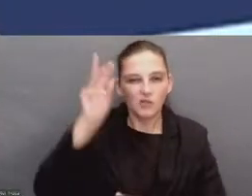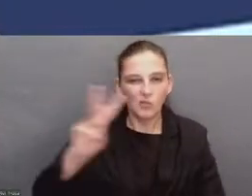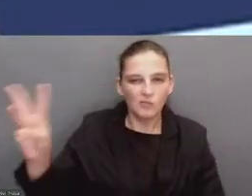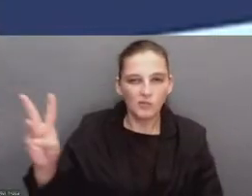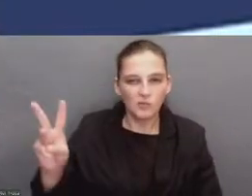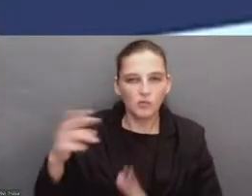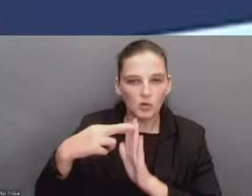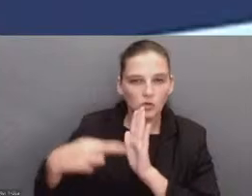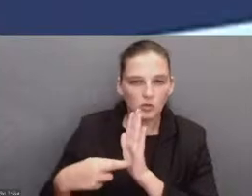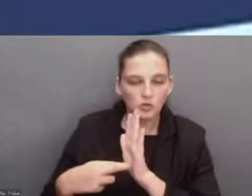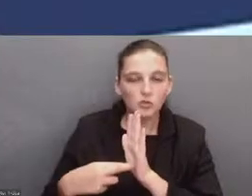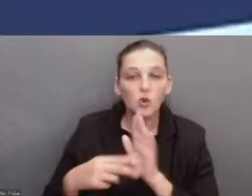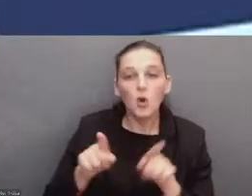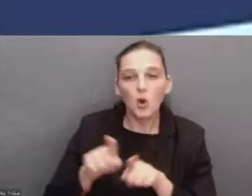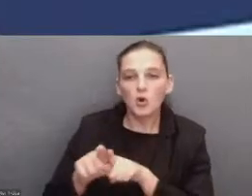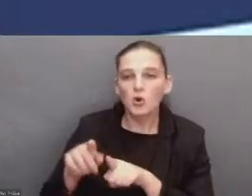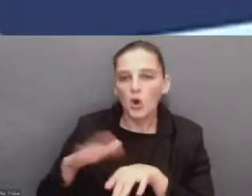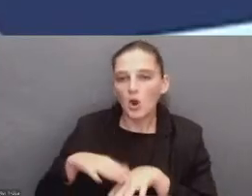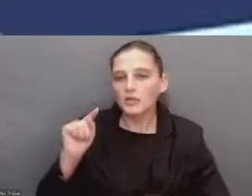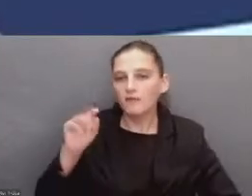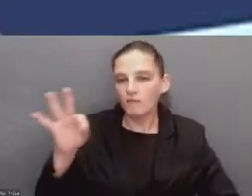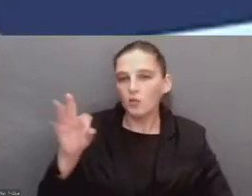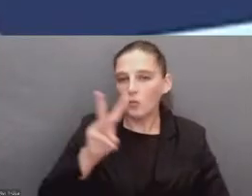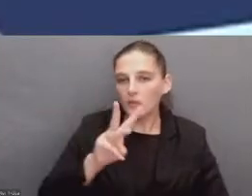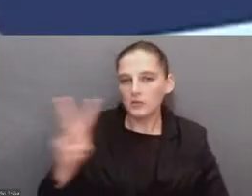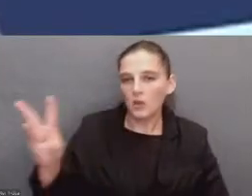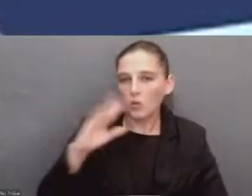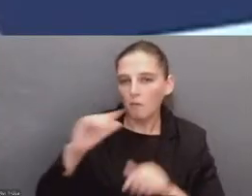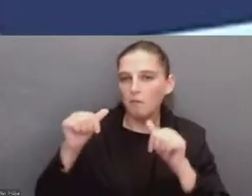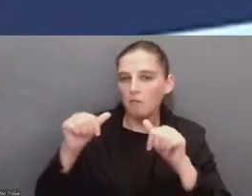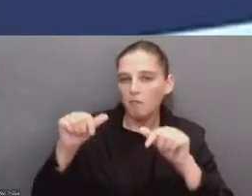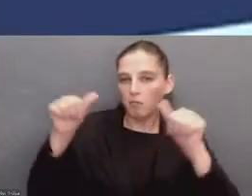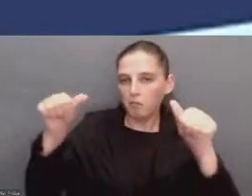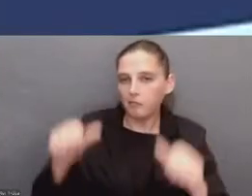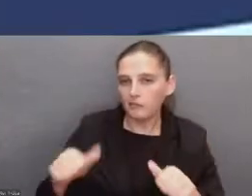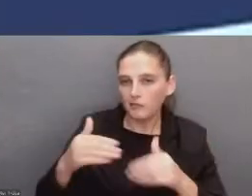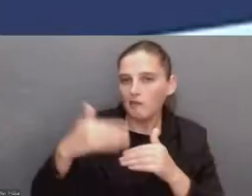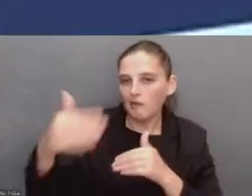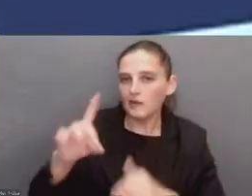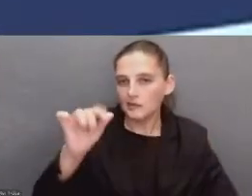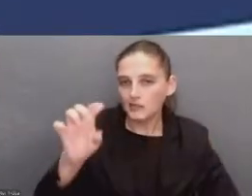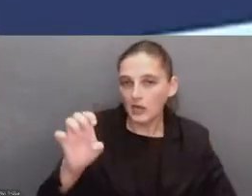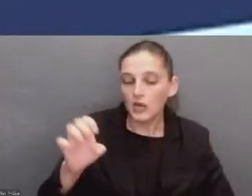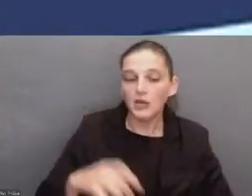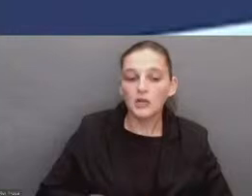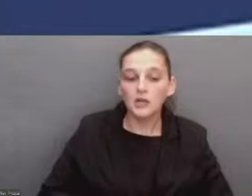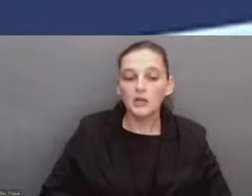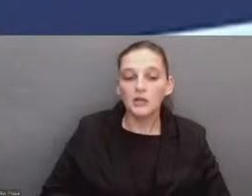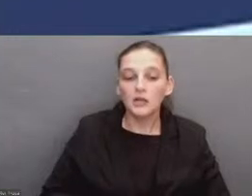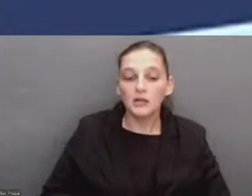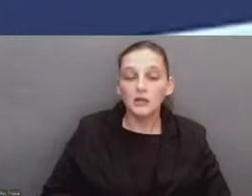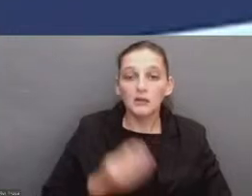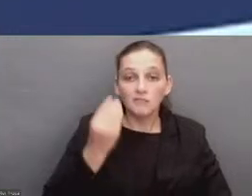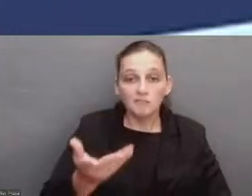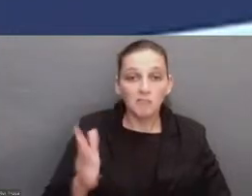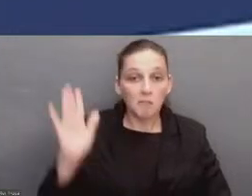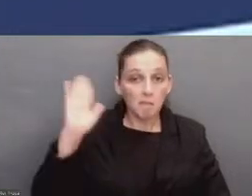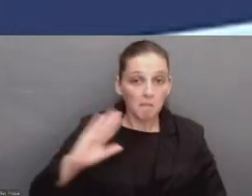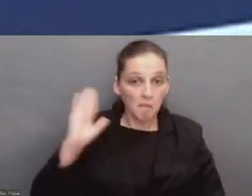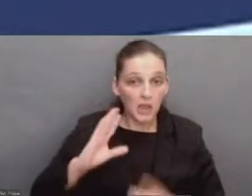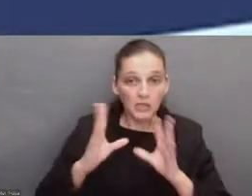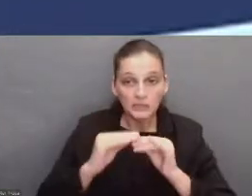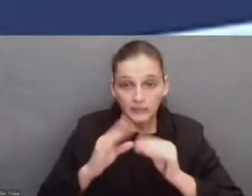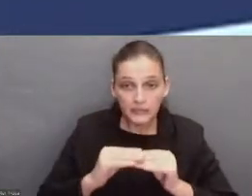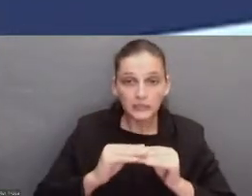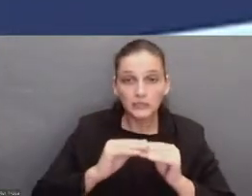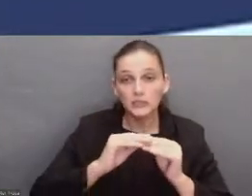posted on the task force website. For your interest and information, past recordings and minutes from